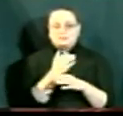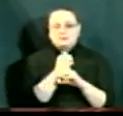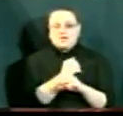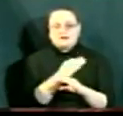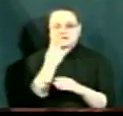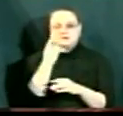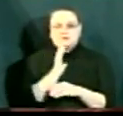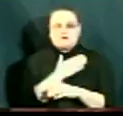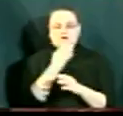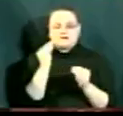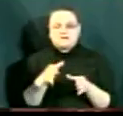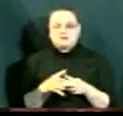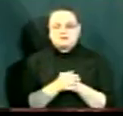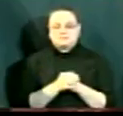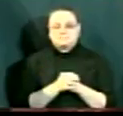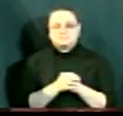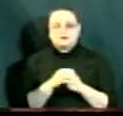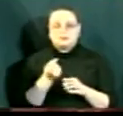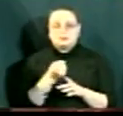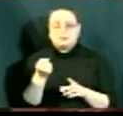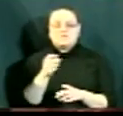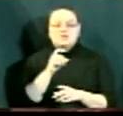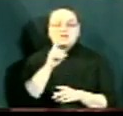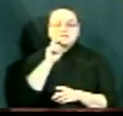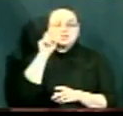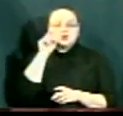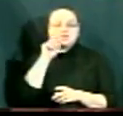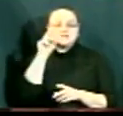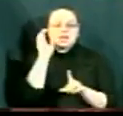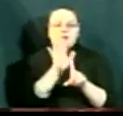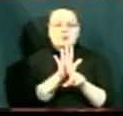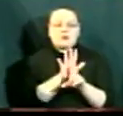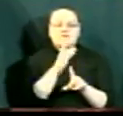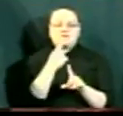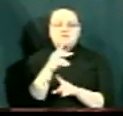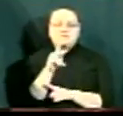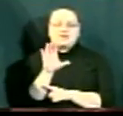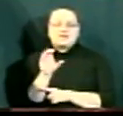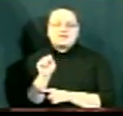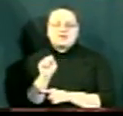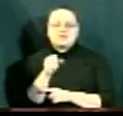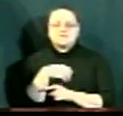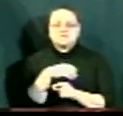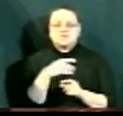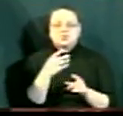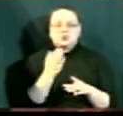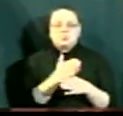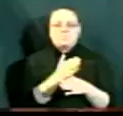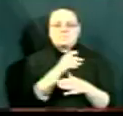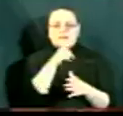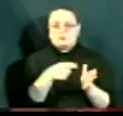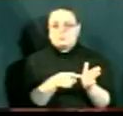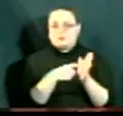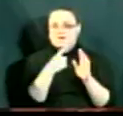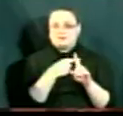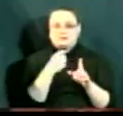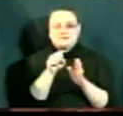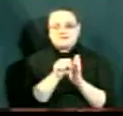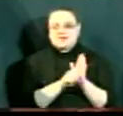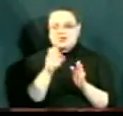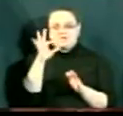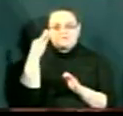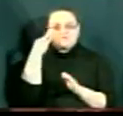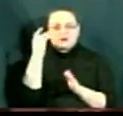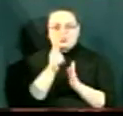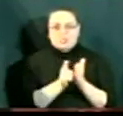teachers. Removing gender and sexual orientation from KCS harassment policy is not required by any state or federal law,